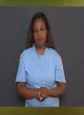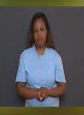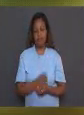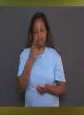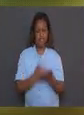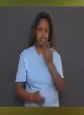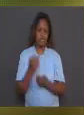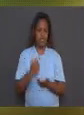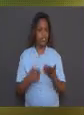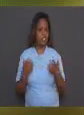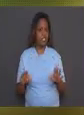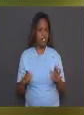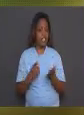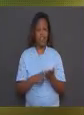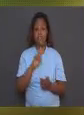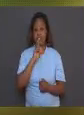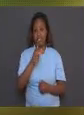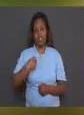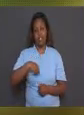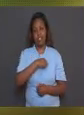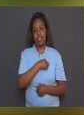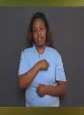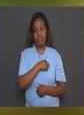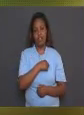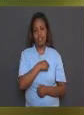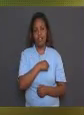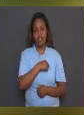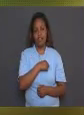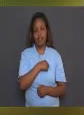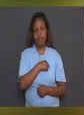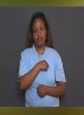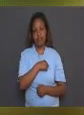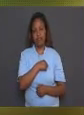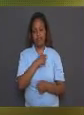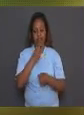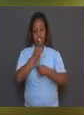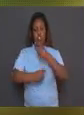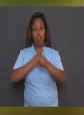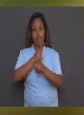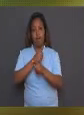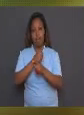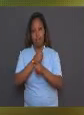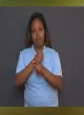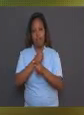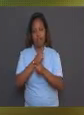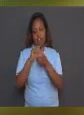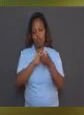fact that we belong to a global